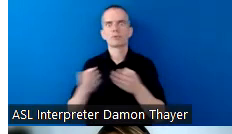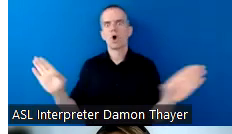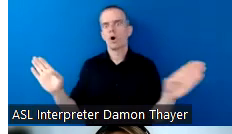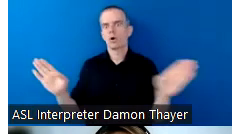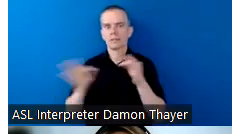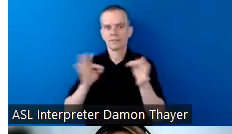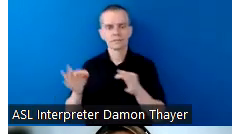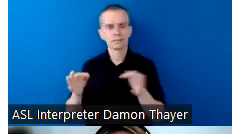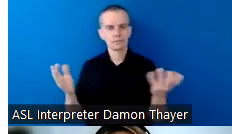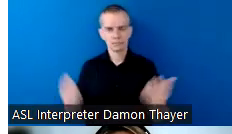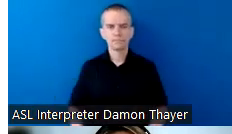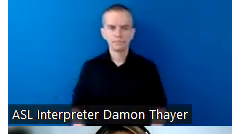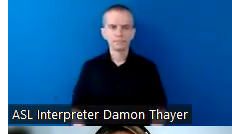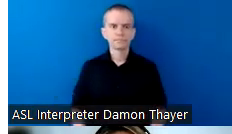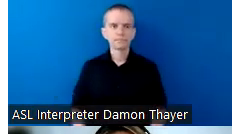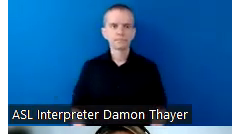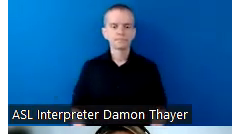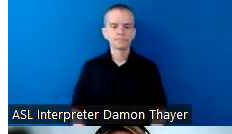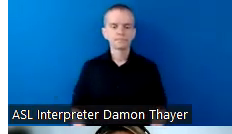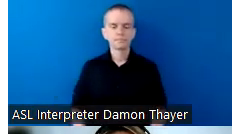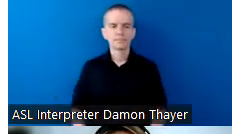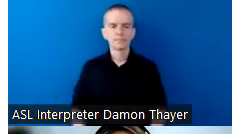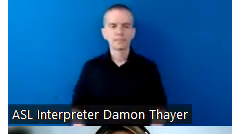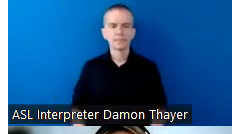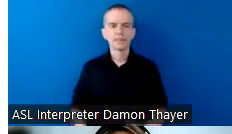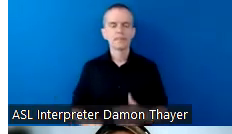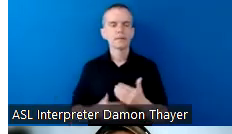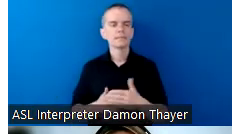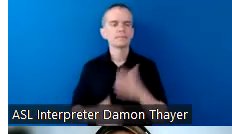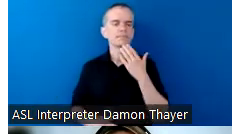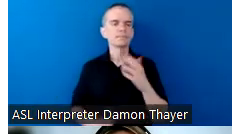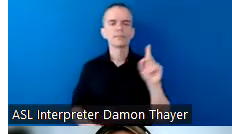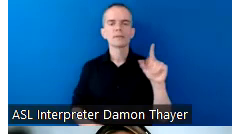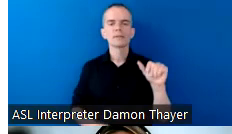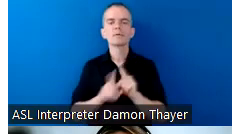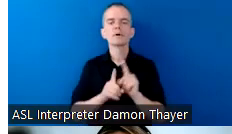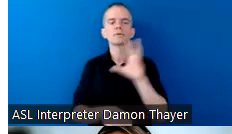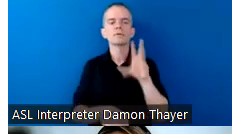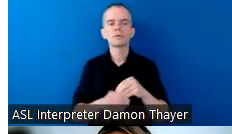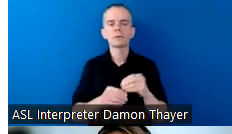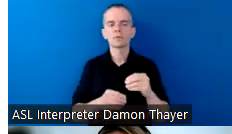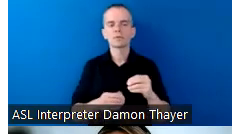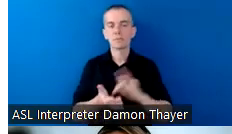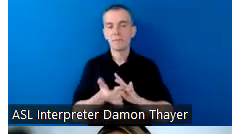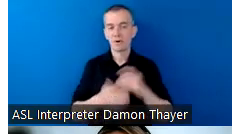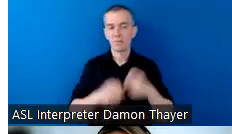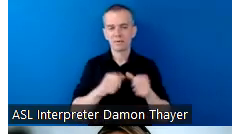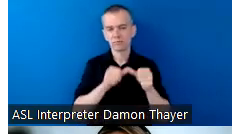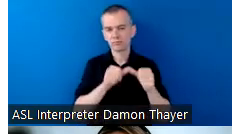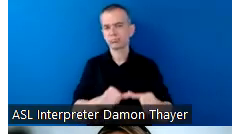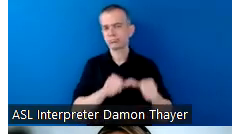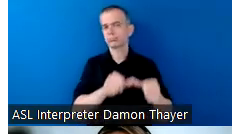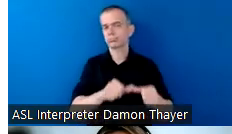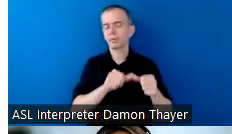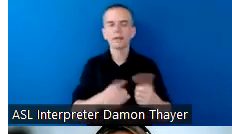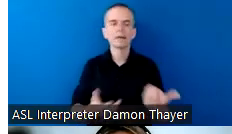definition. Next slide, thank you. So disability also includes ongoing chronic medical conditions. Some of them could